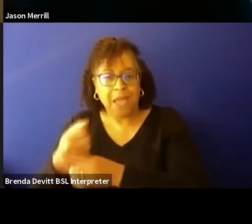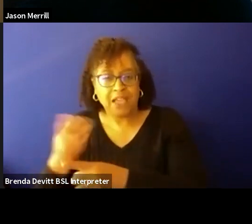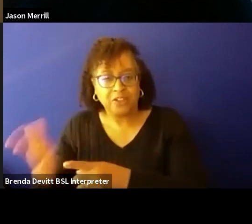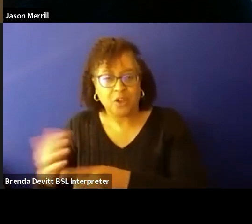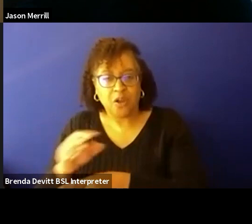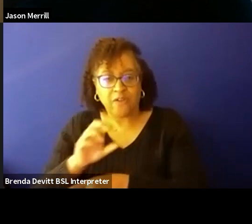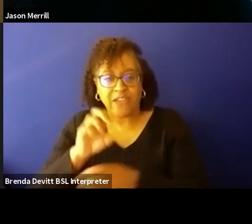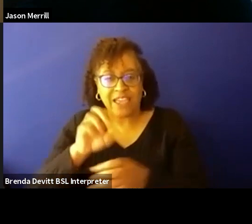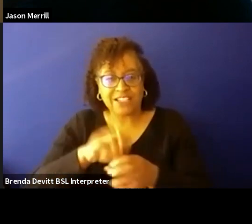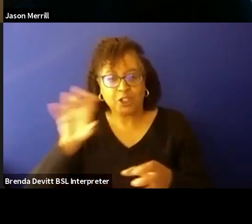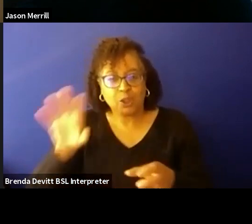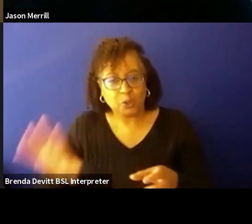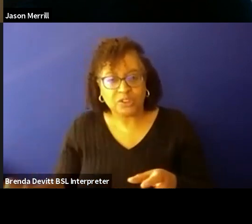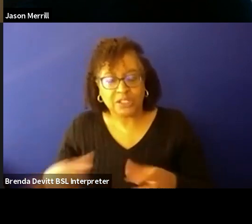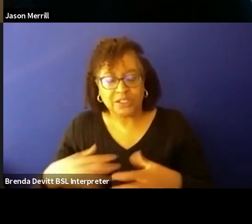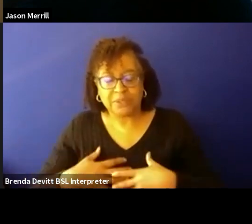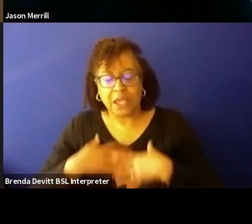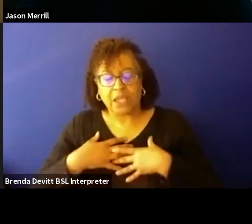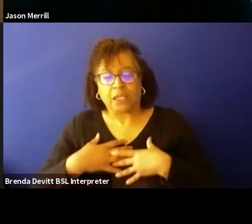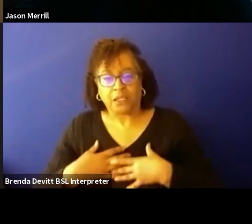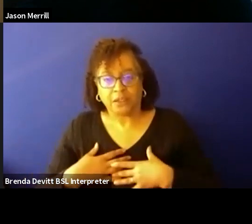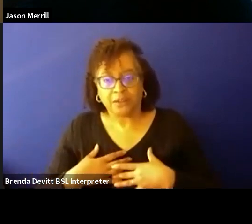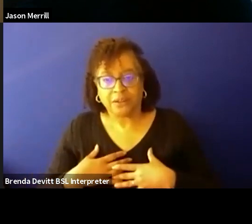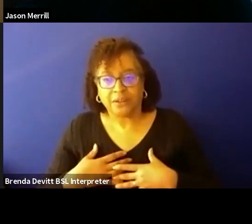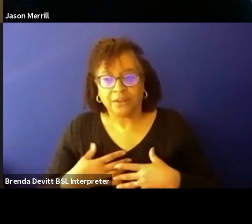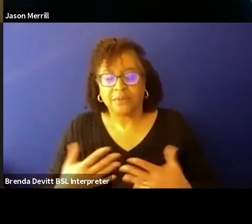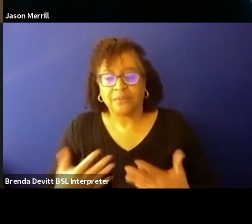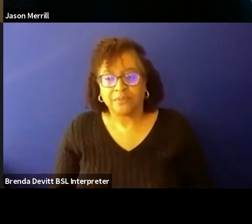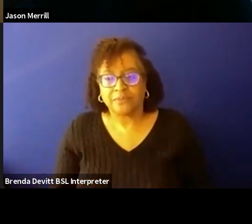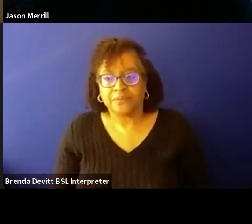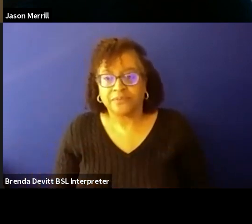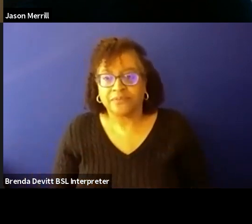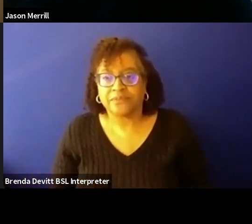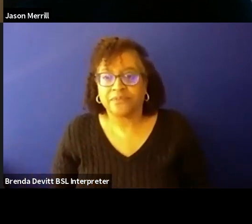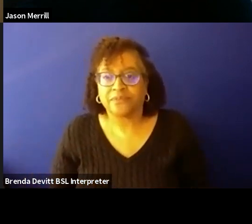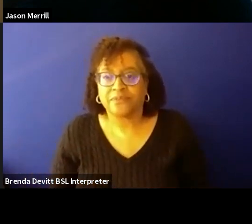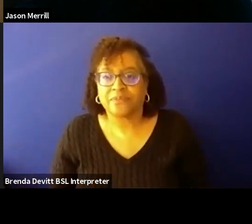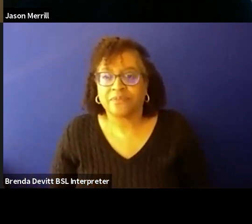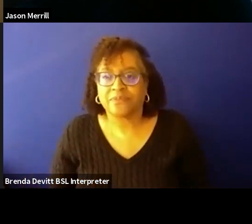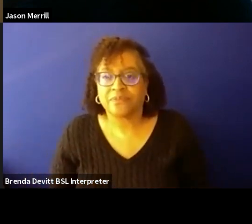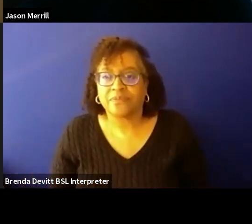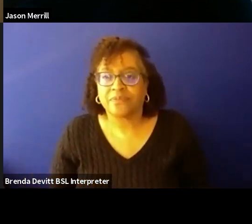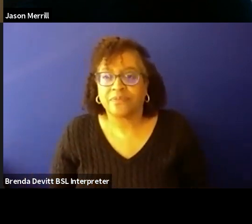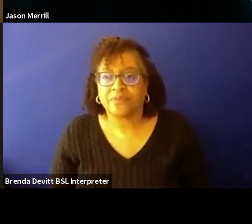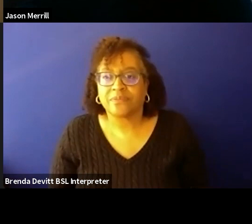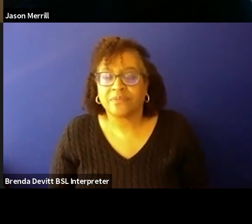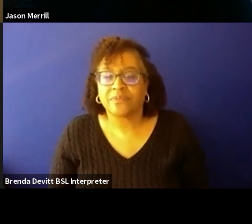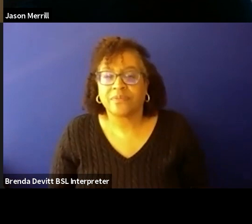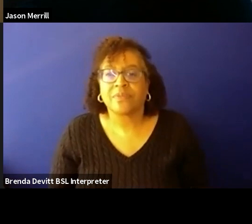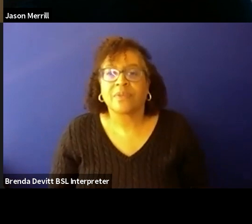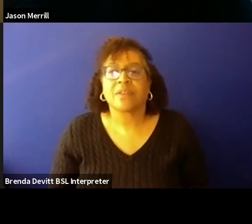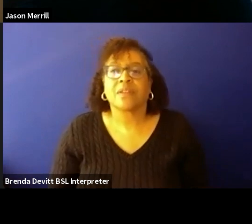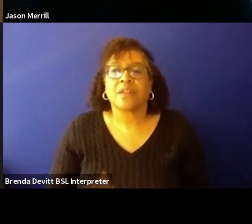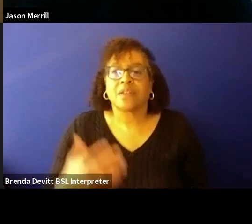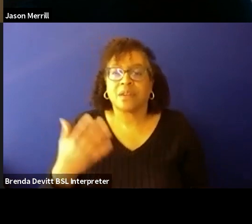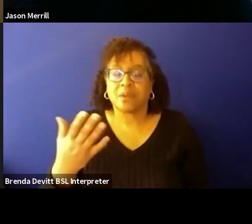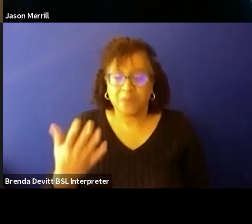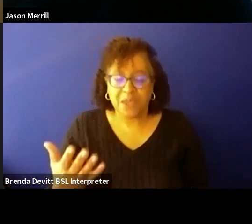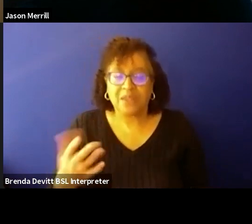together, because if they're struggling with their lesson and things like that, they could ask the teacher. But as